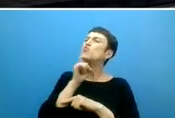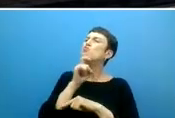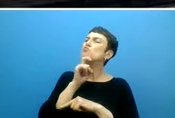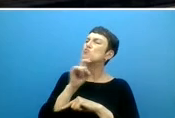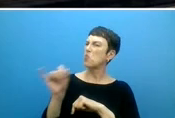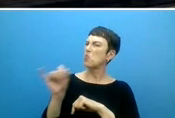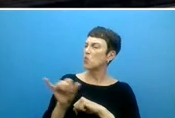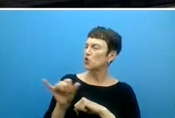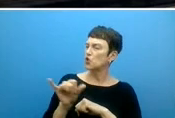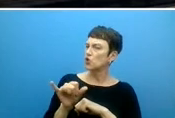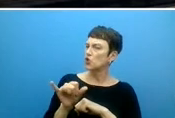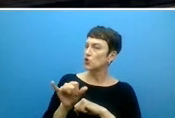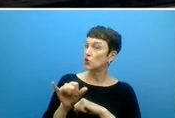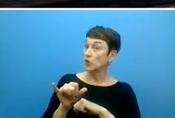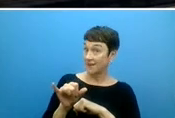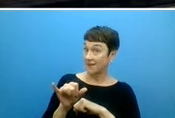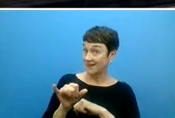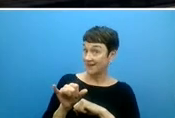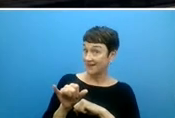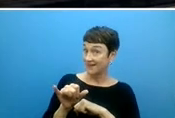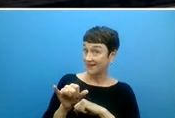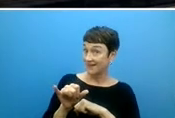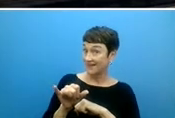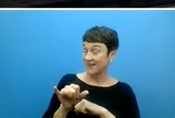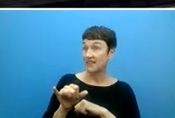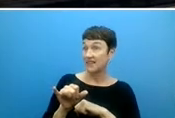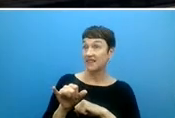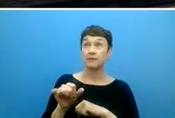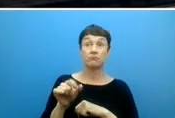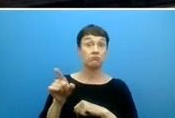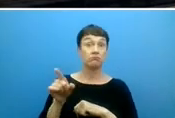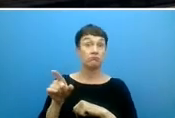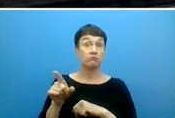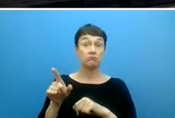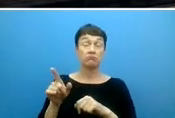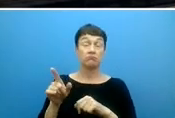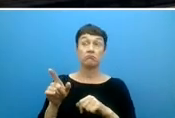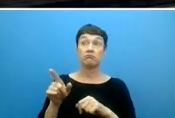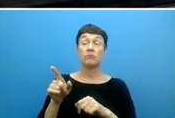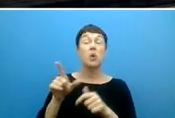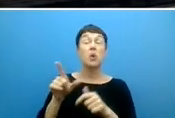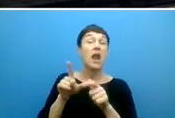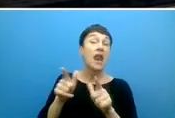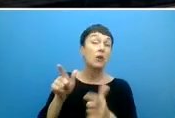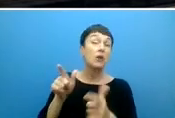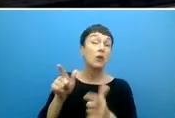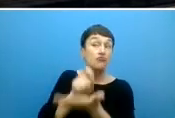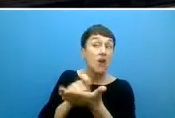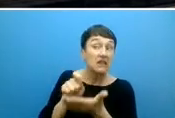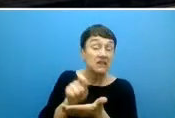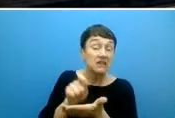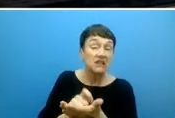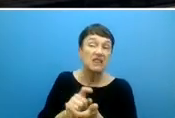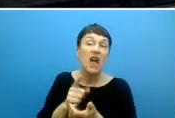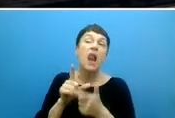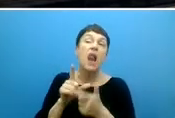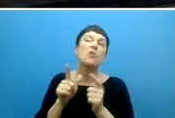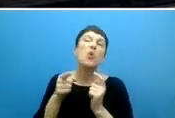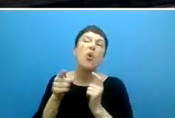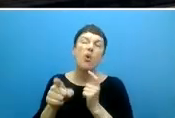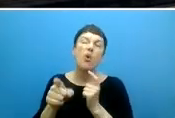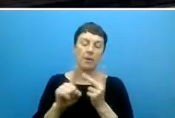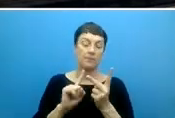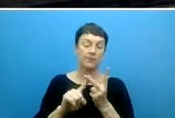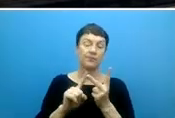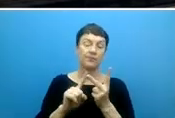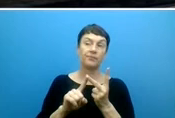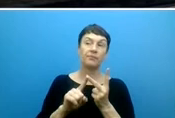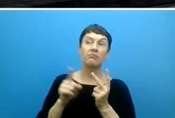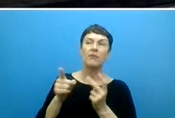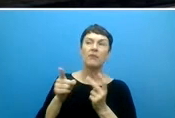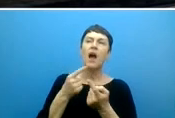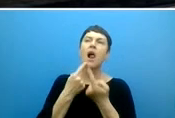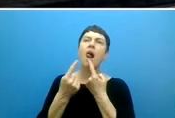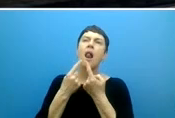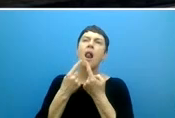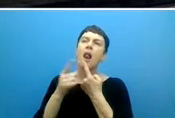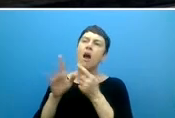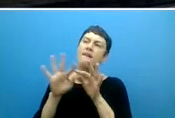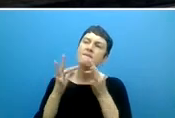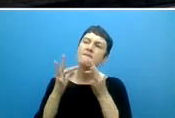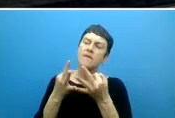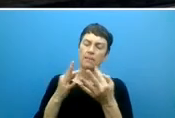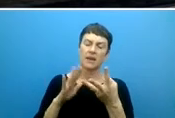you can expand on that thought. What language do you use for writing, for reading, for talking to your family, for talking